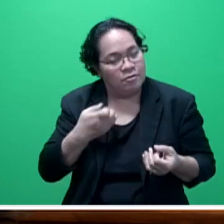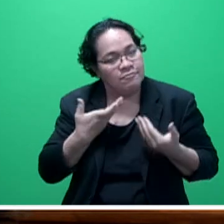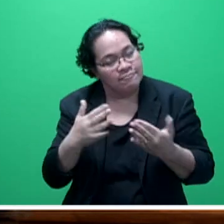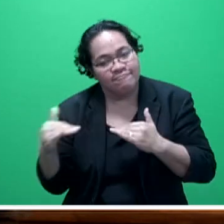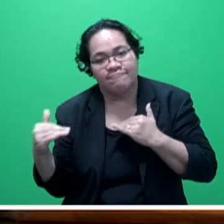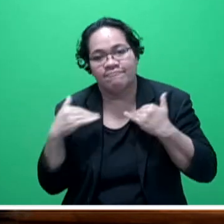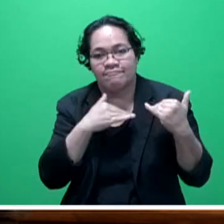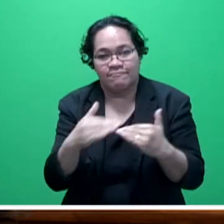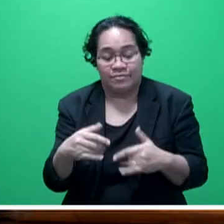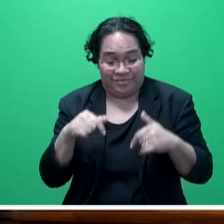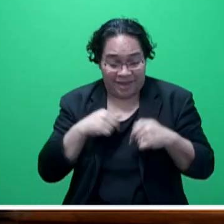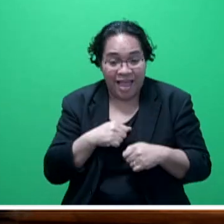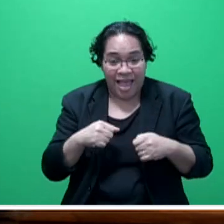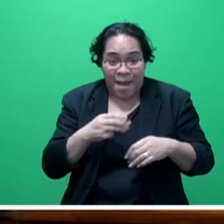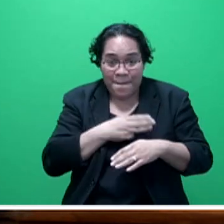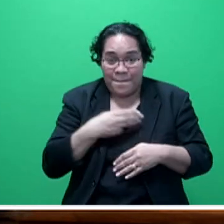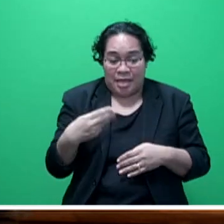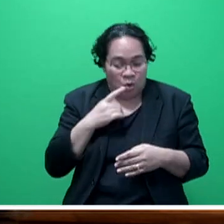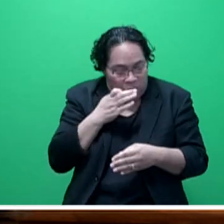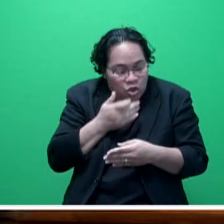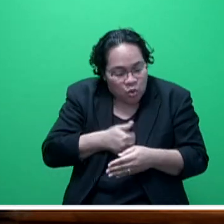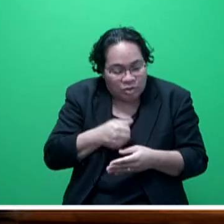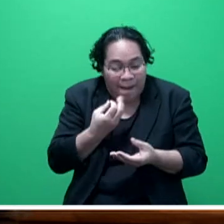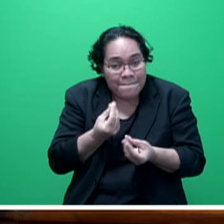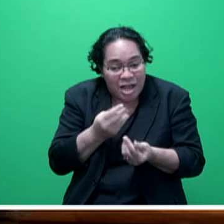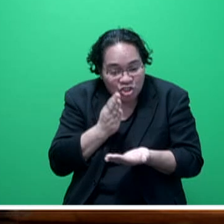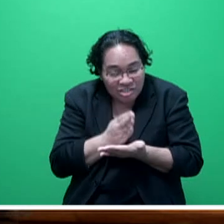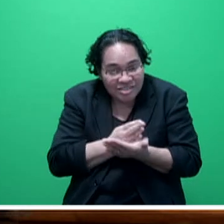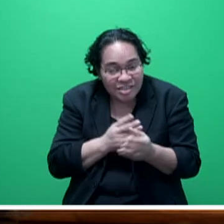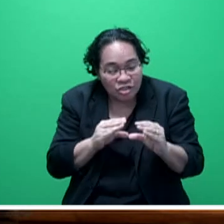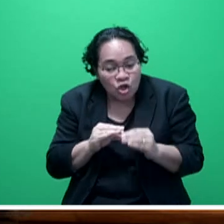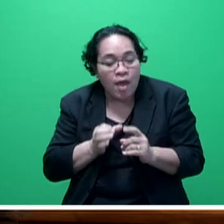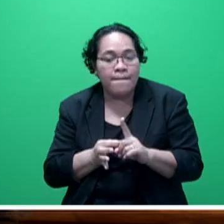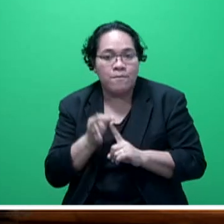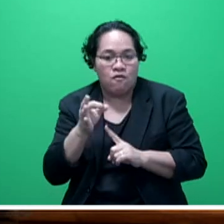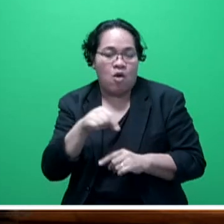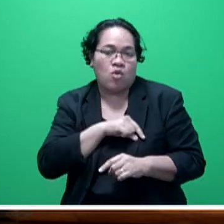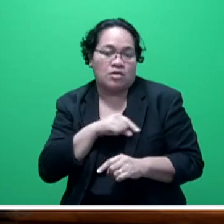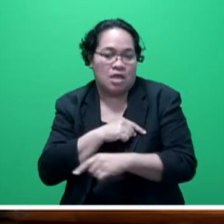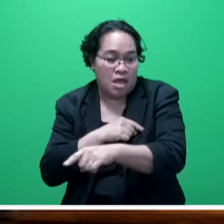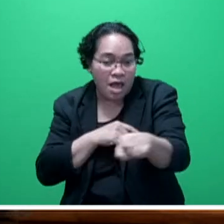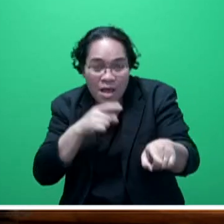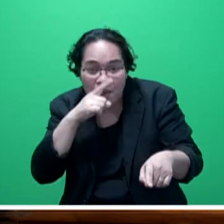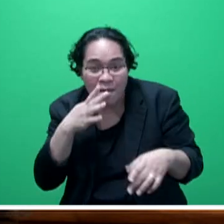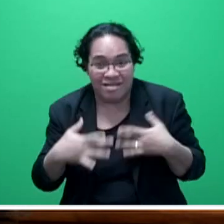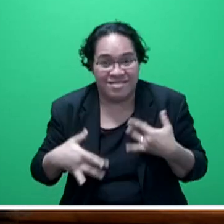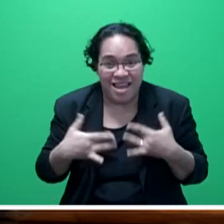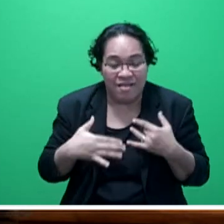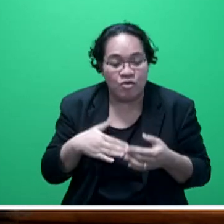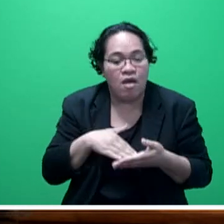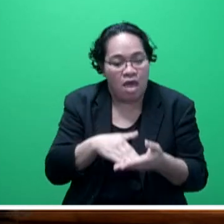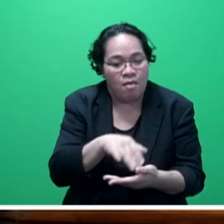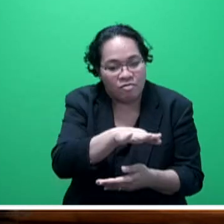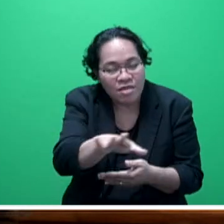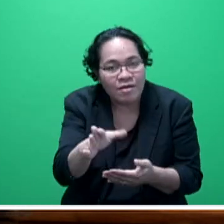the ministry will work within our budget to improve the quality of people's lives and expanding their ability to shape their own